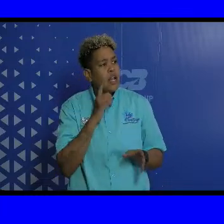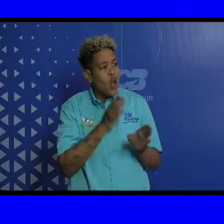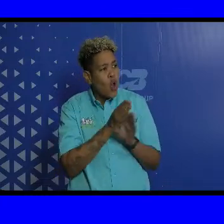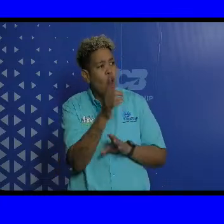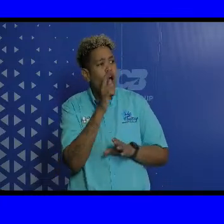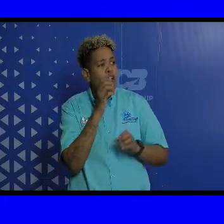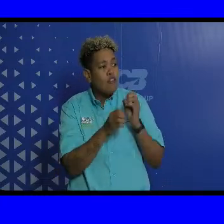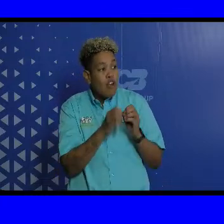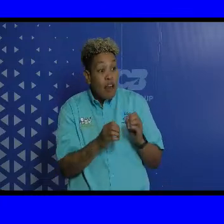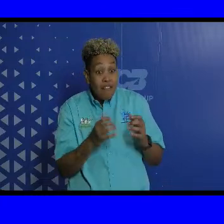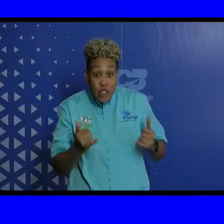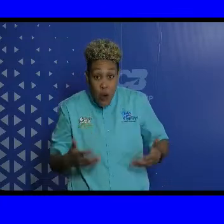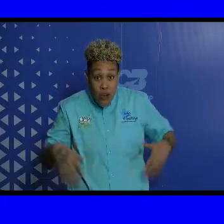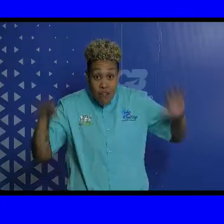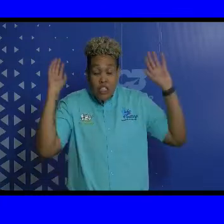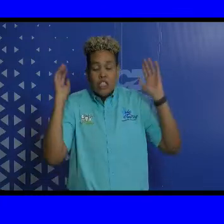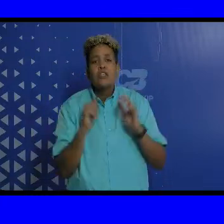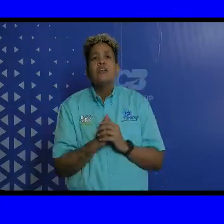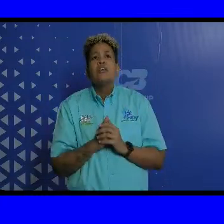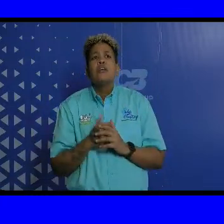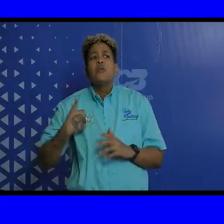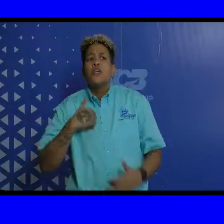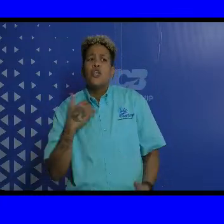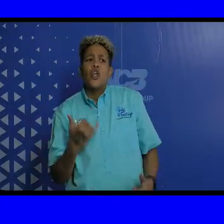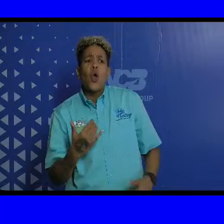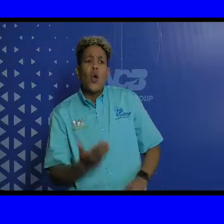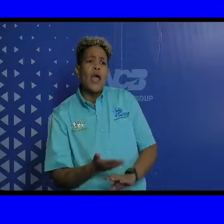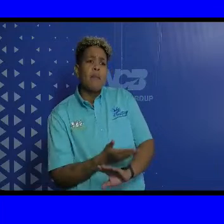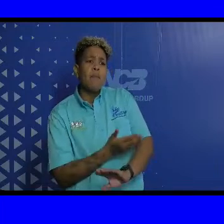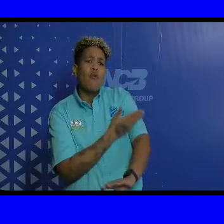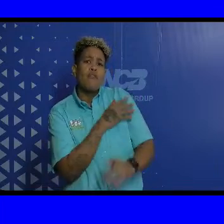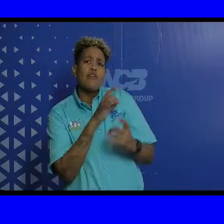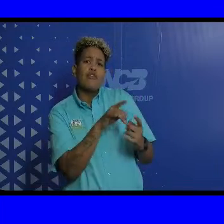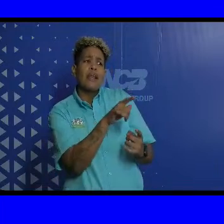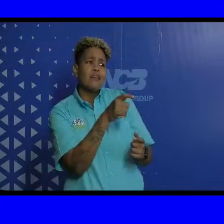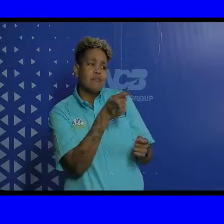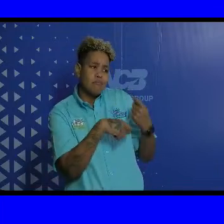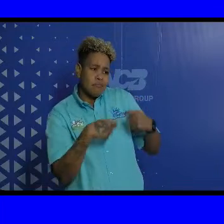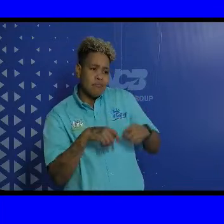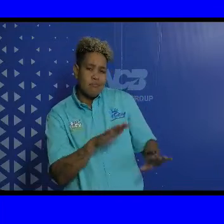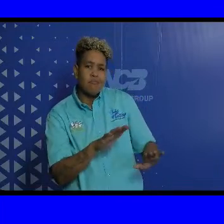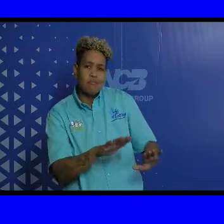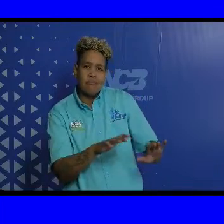of the renovation is now done, and we are now improving on that reset platform.